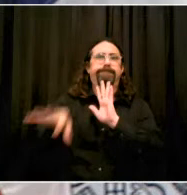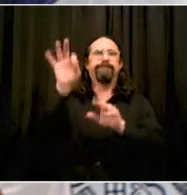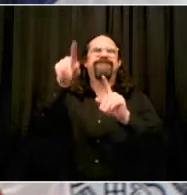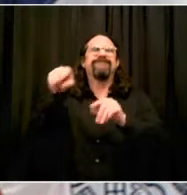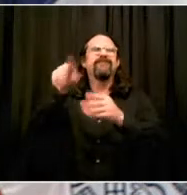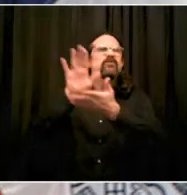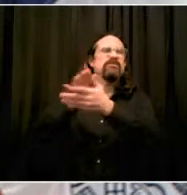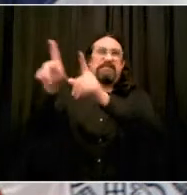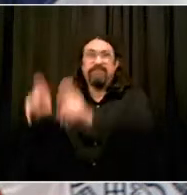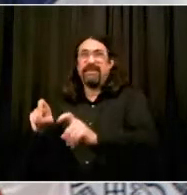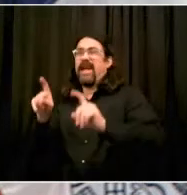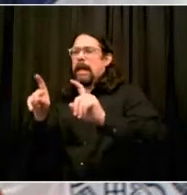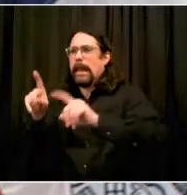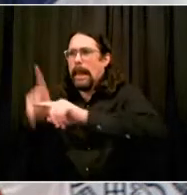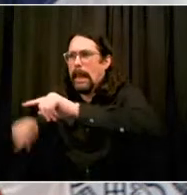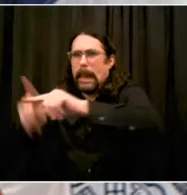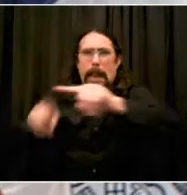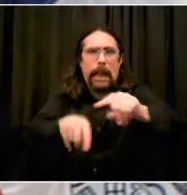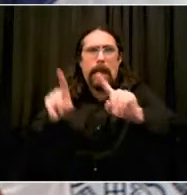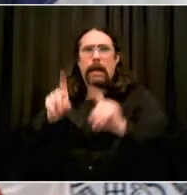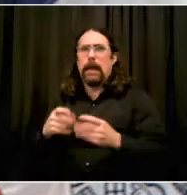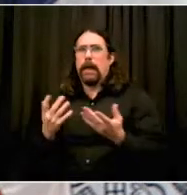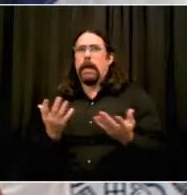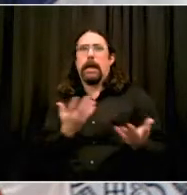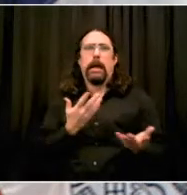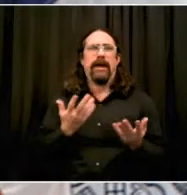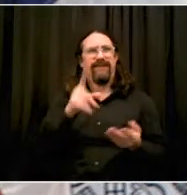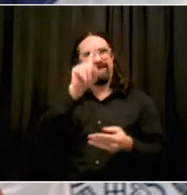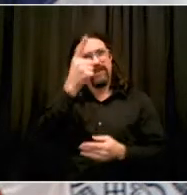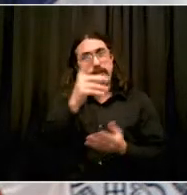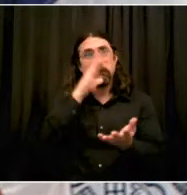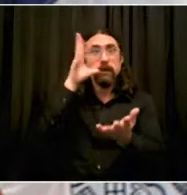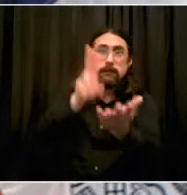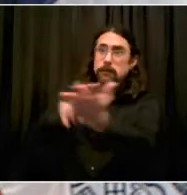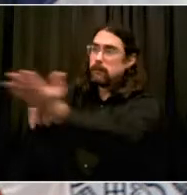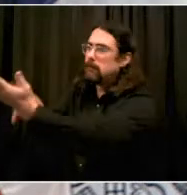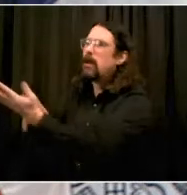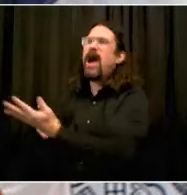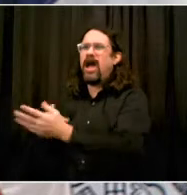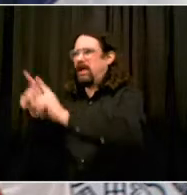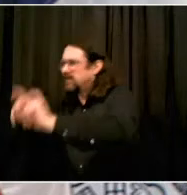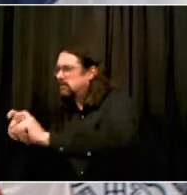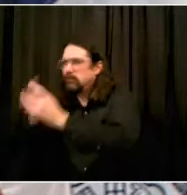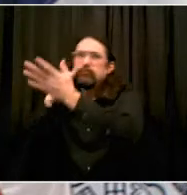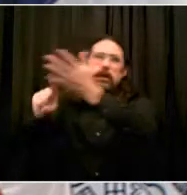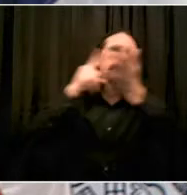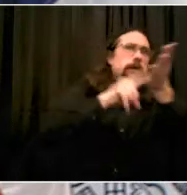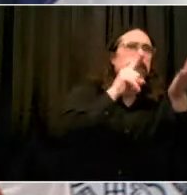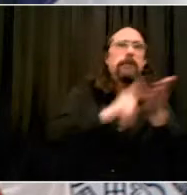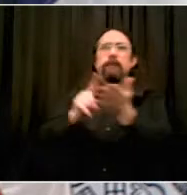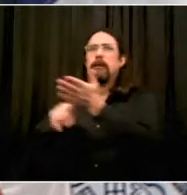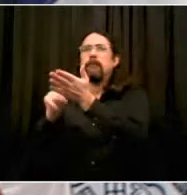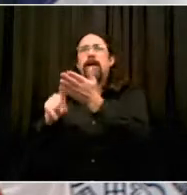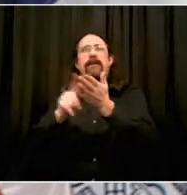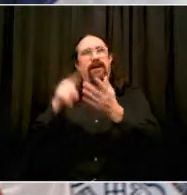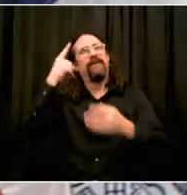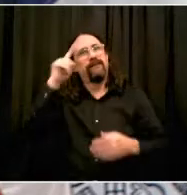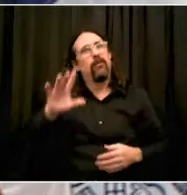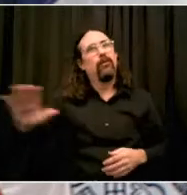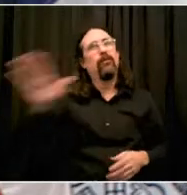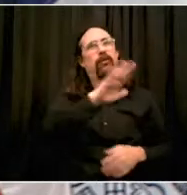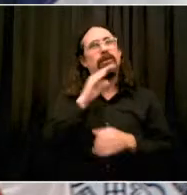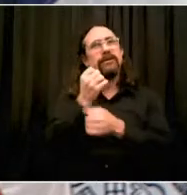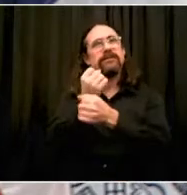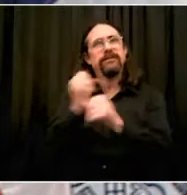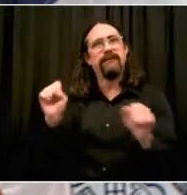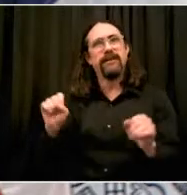pieces together so that we can get to that reopening. But those details are being worked on. The one thing I can say for sure is a lot of